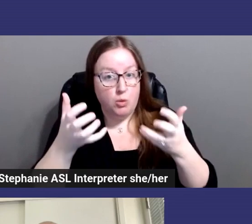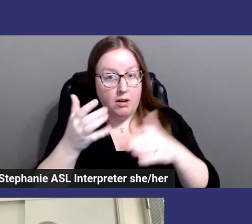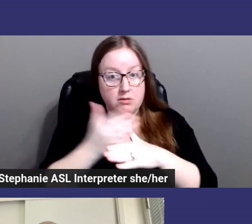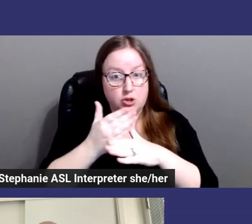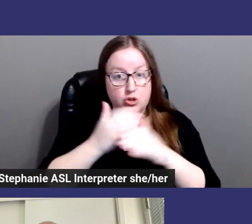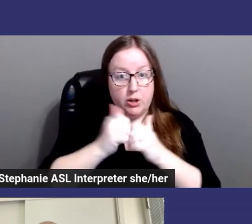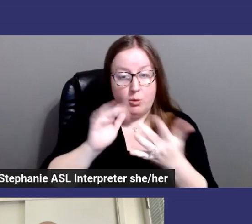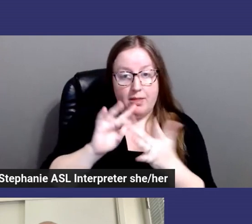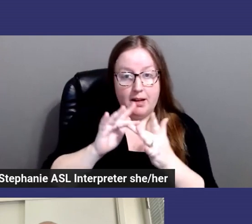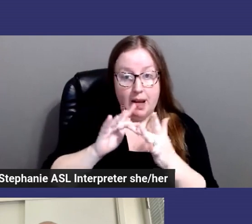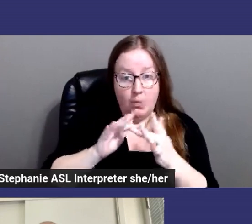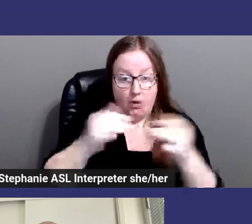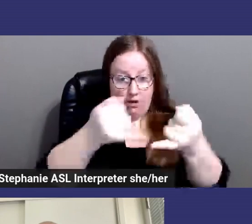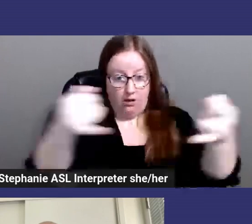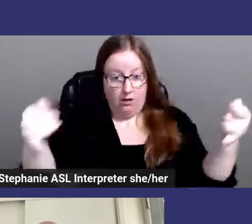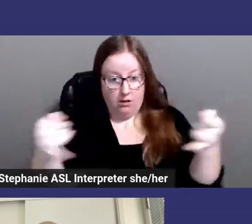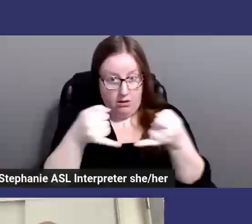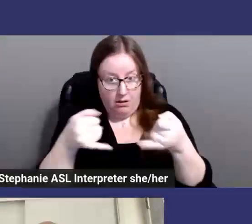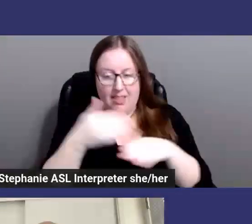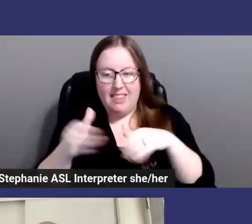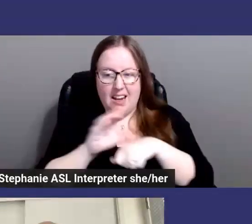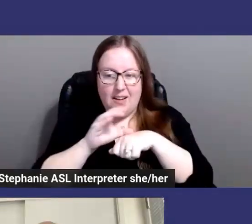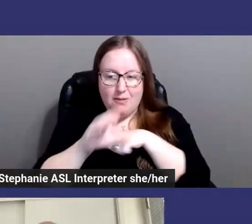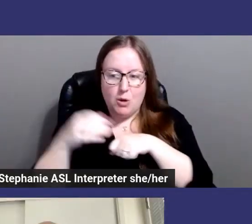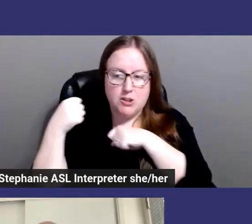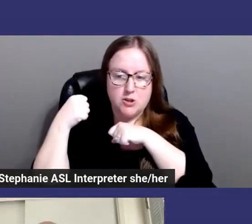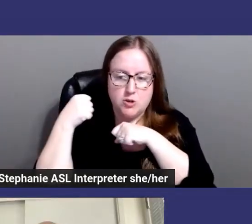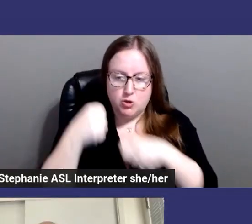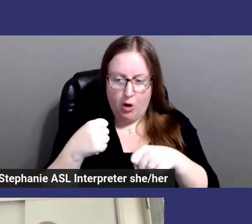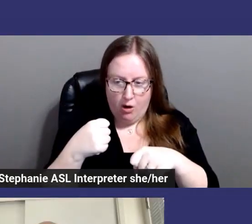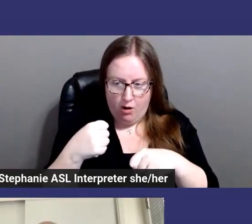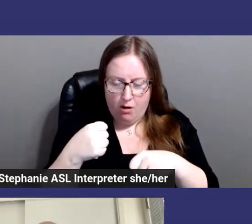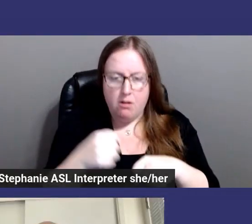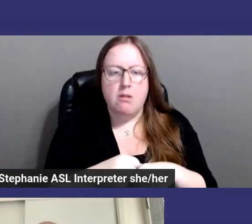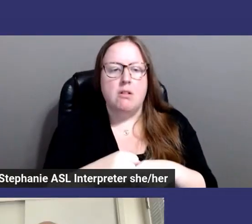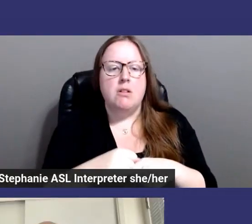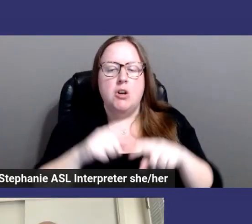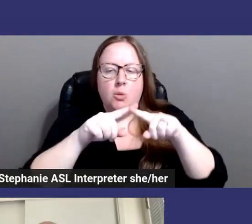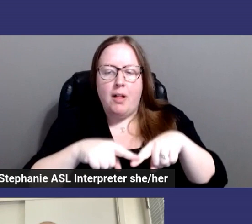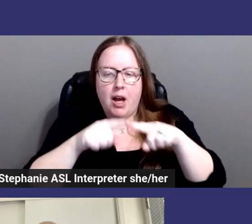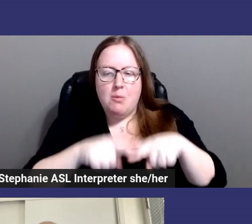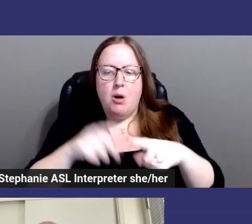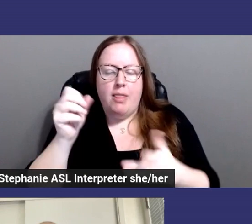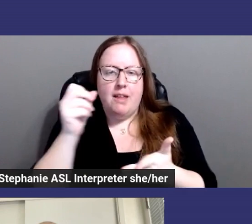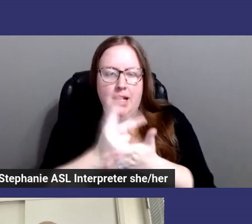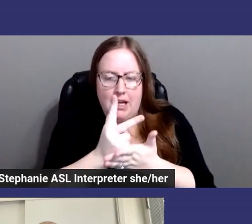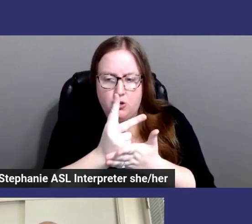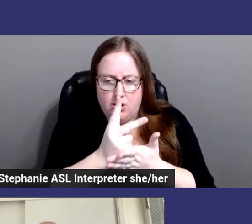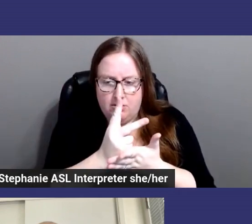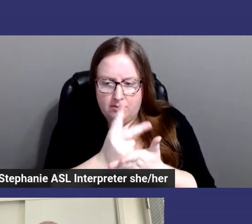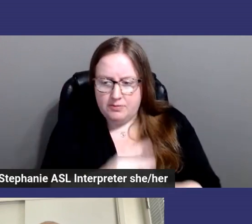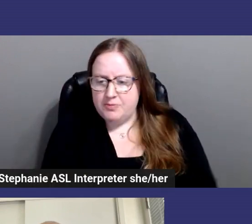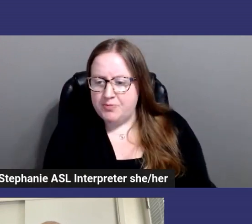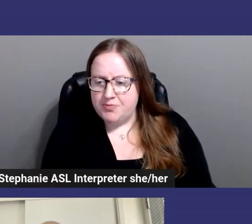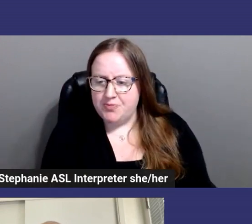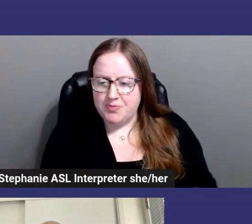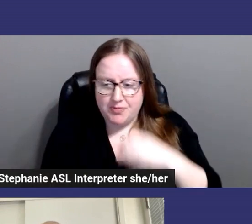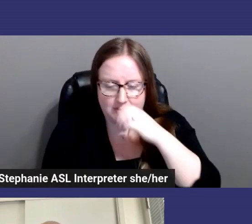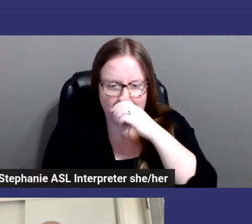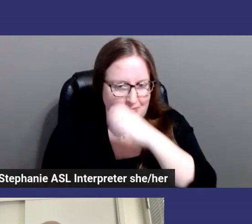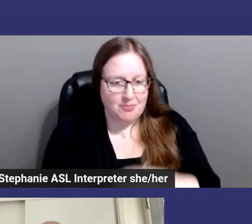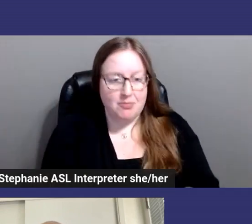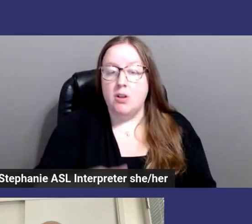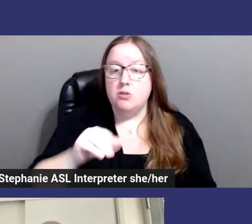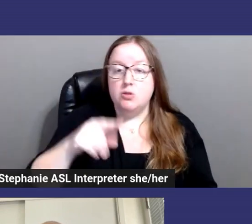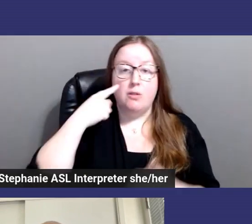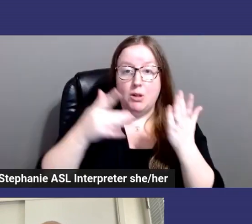network, and then enforce that strong authentication, reliable authentication, and context-specific authorization. So on the technical front,